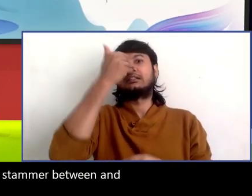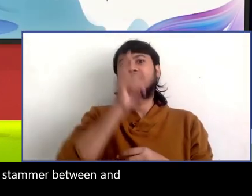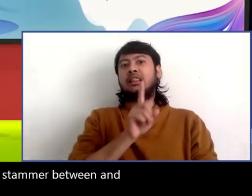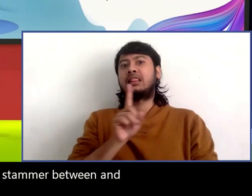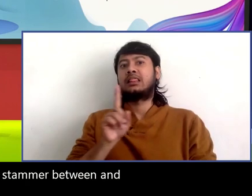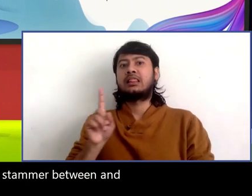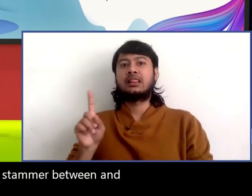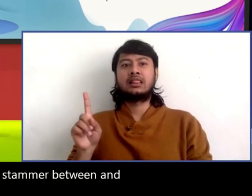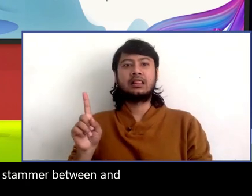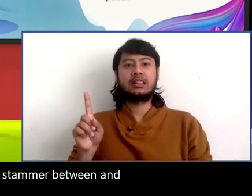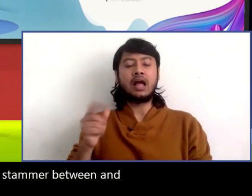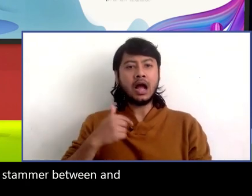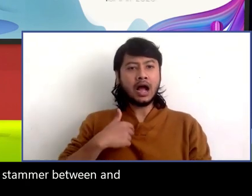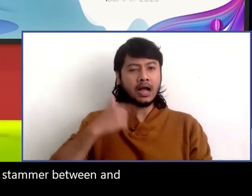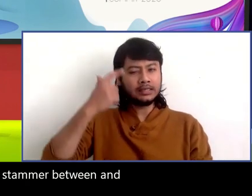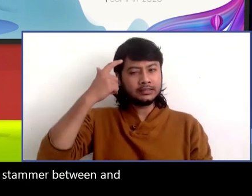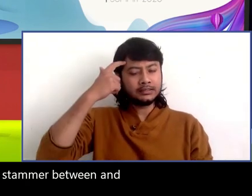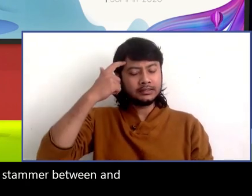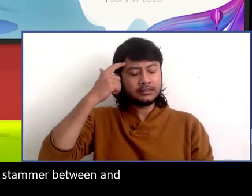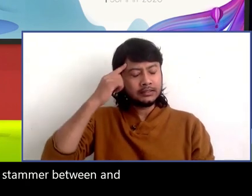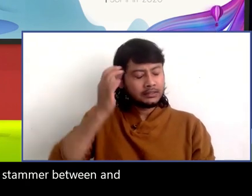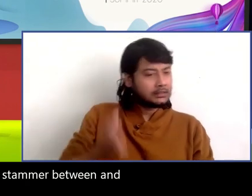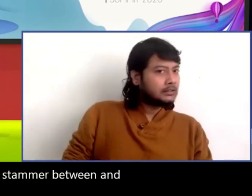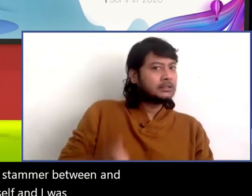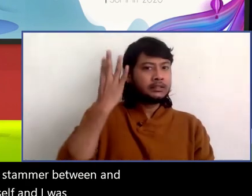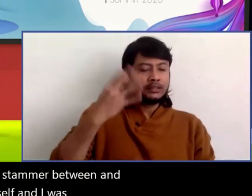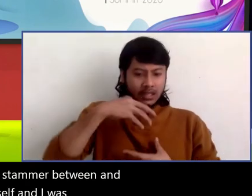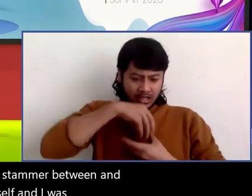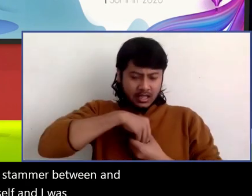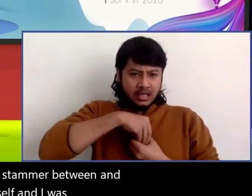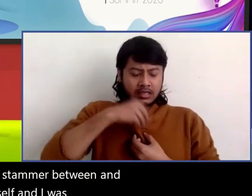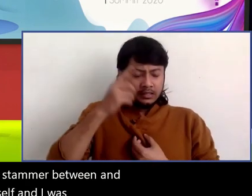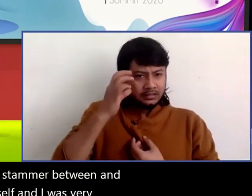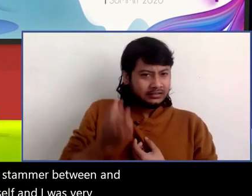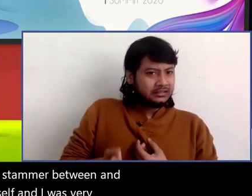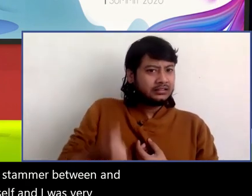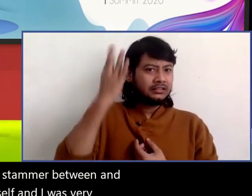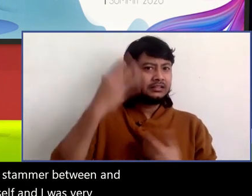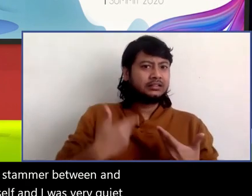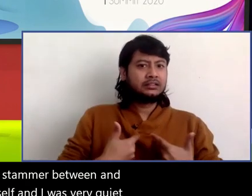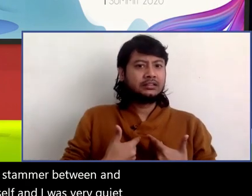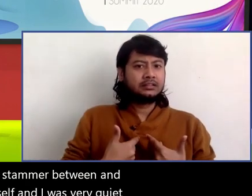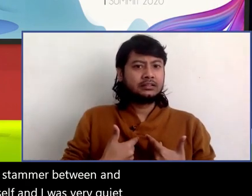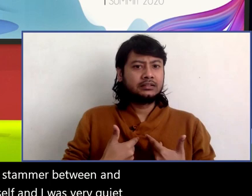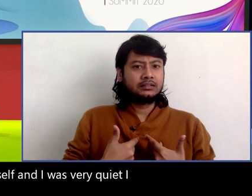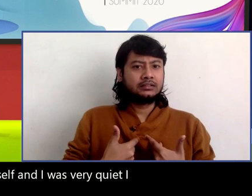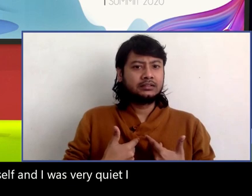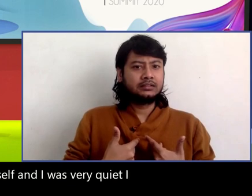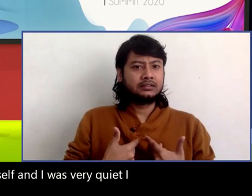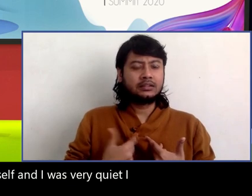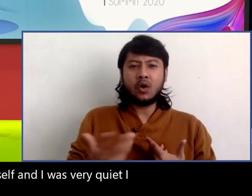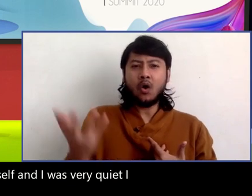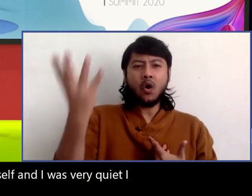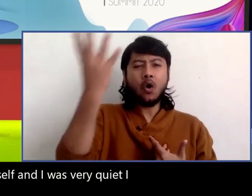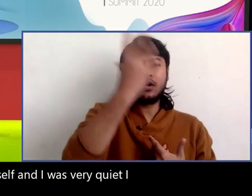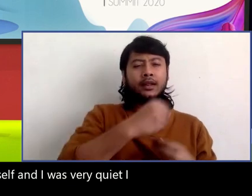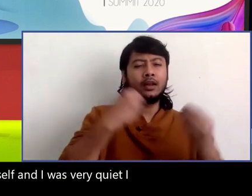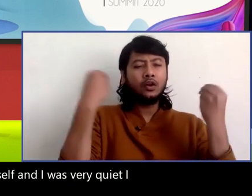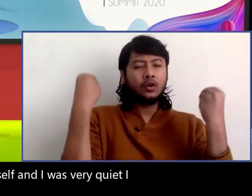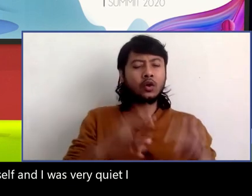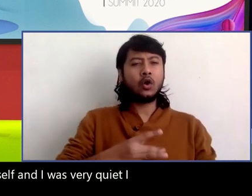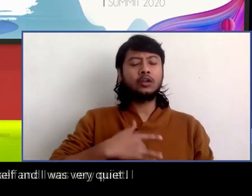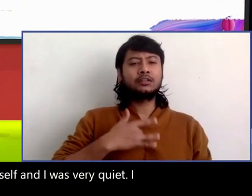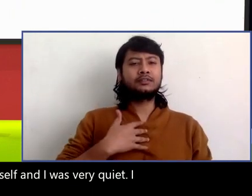extremely angry at myself, and I was very quiet, and I never spoke that entire day to anybody. And